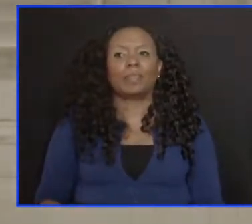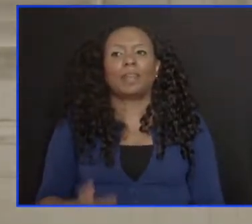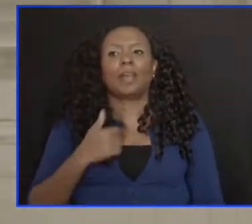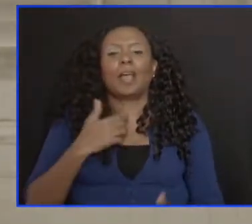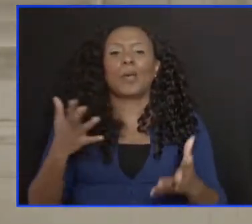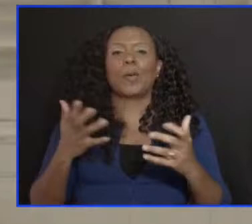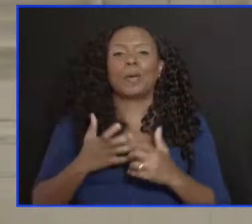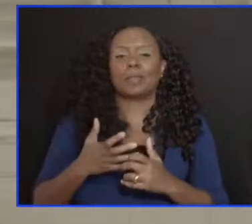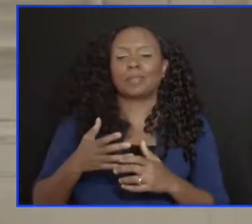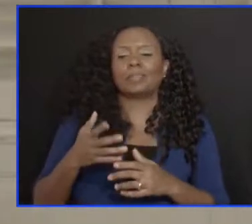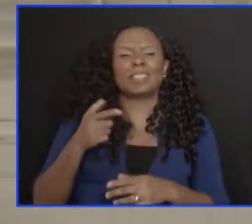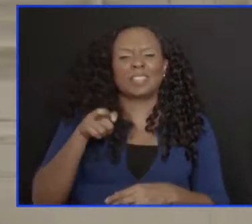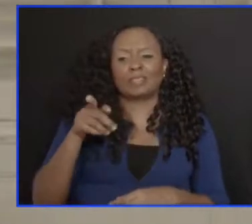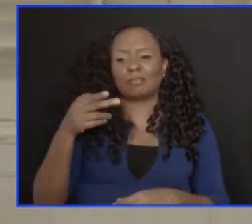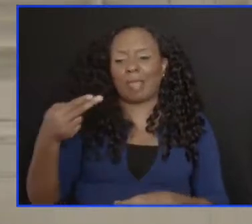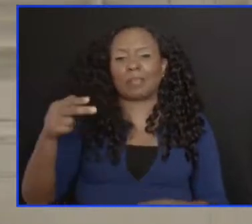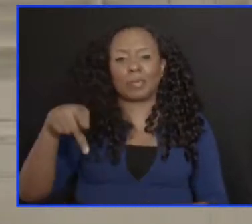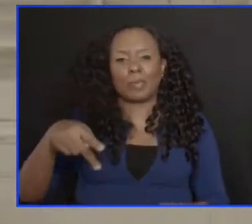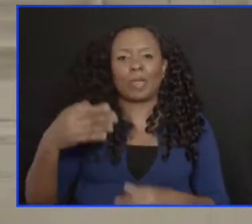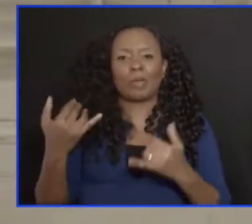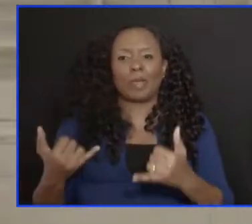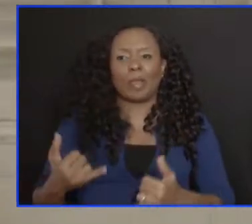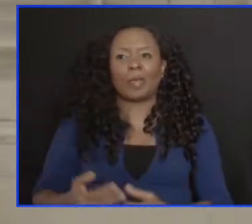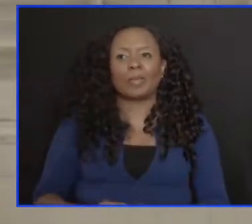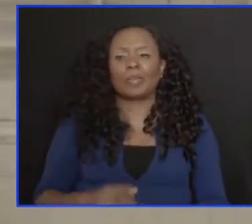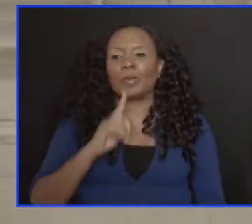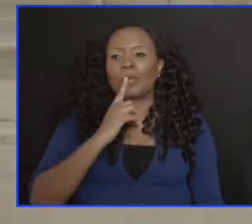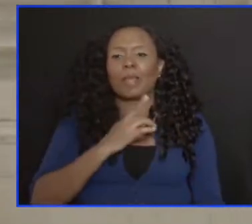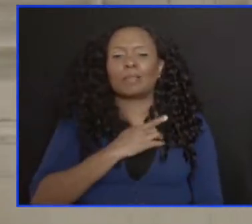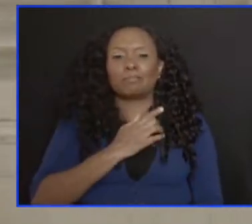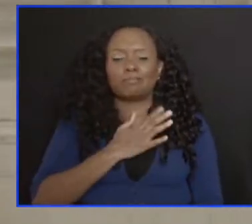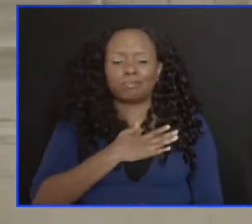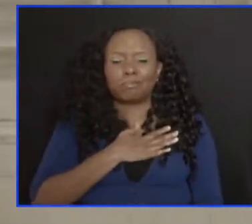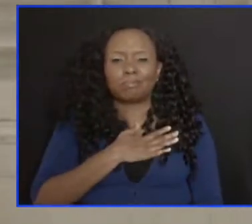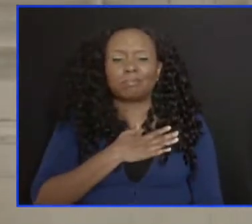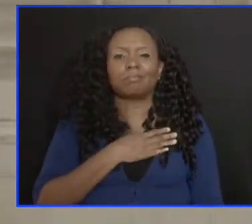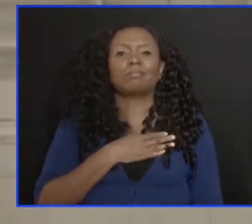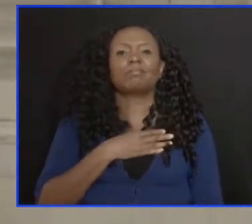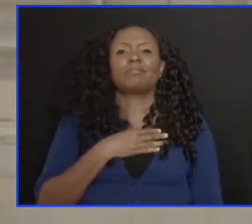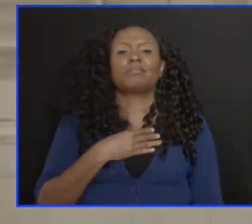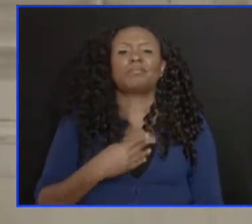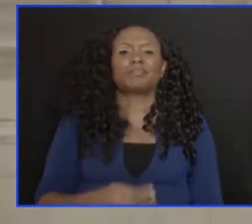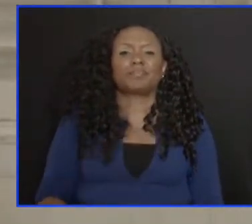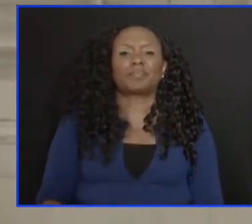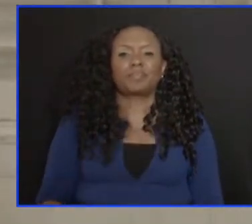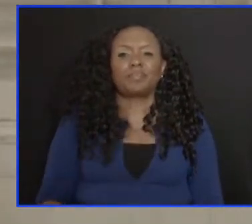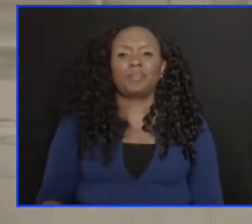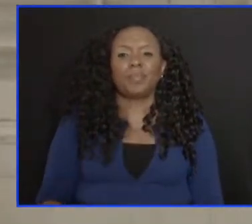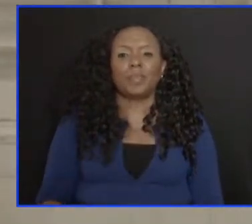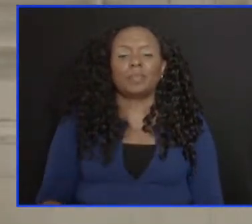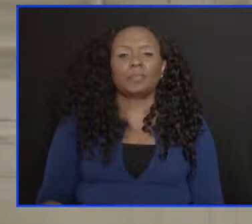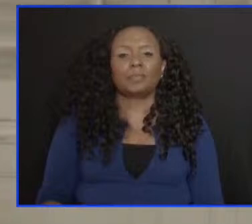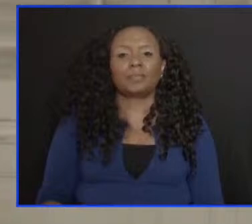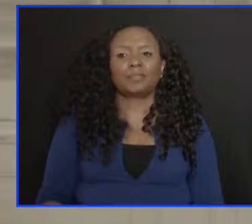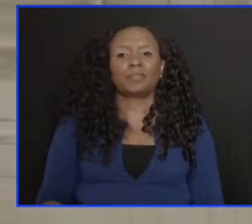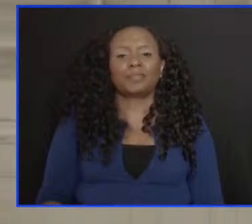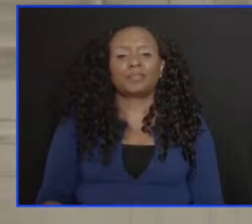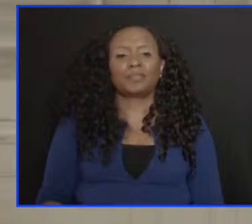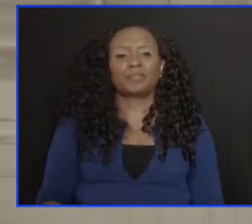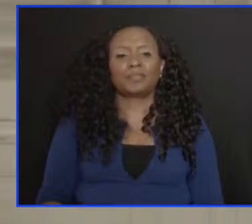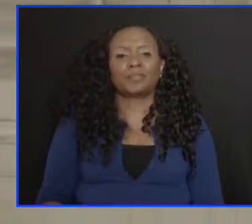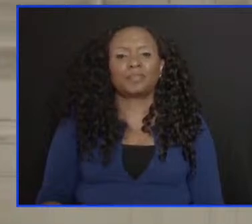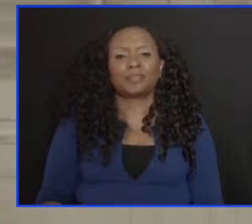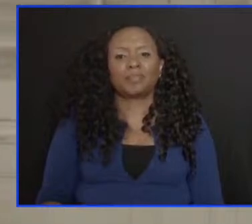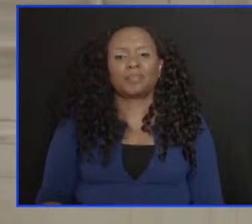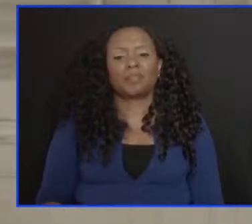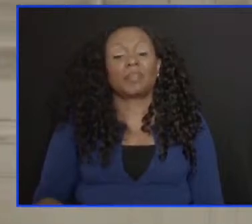back and discharge her, because I have to talk to her. And she was dear to my heart. I think we have to look at that and not forget, the